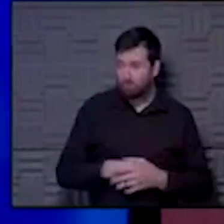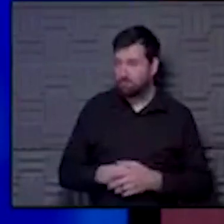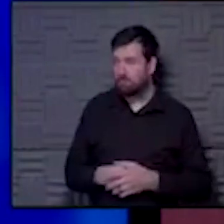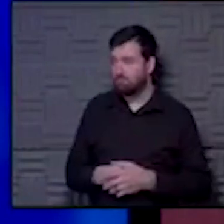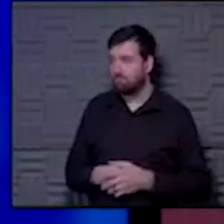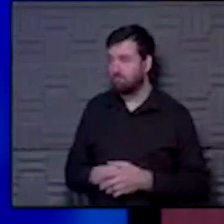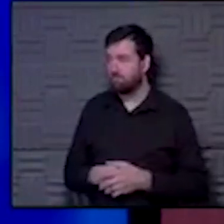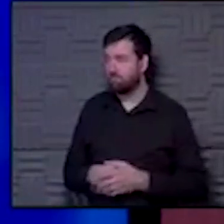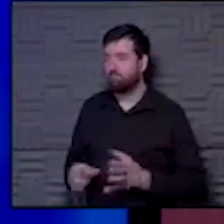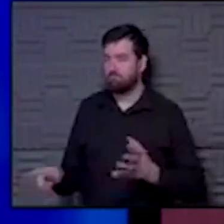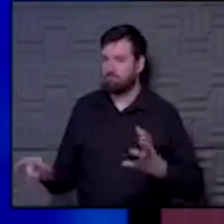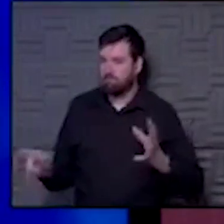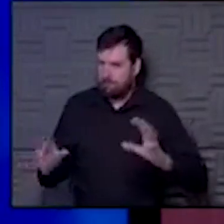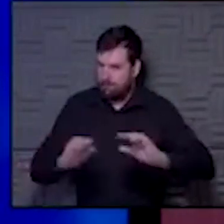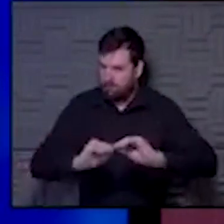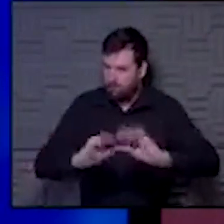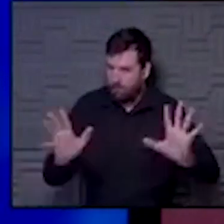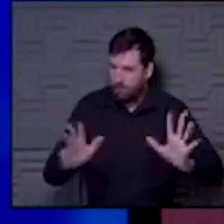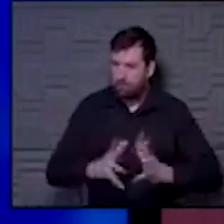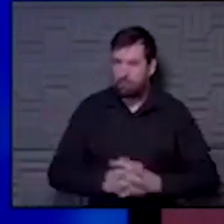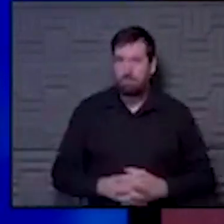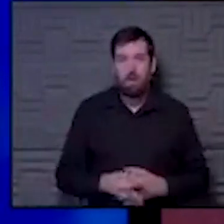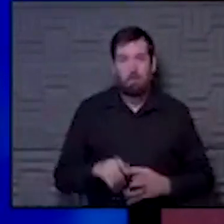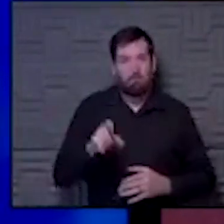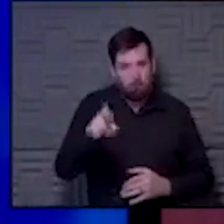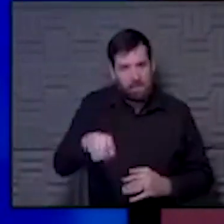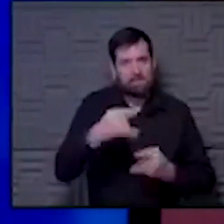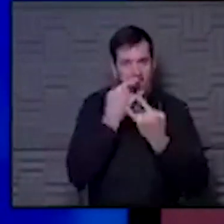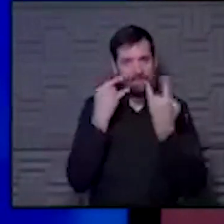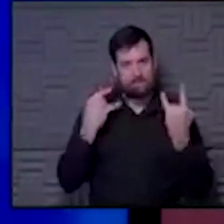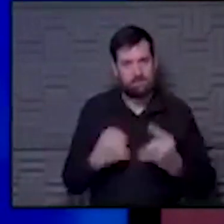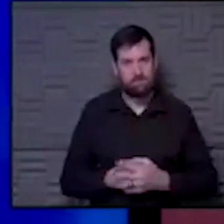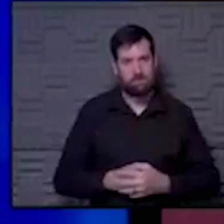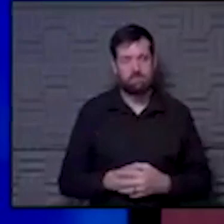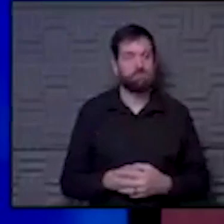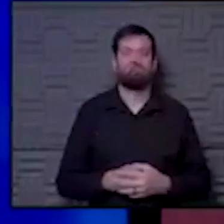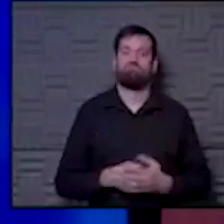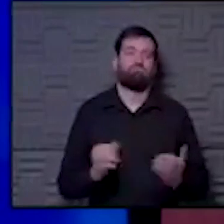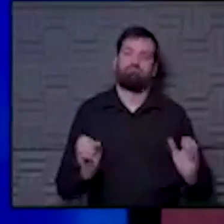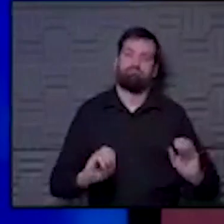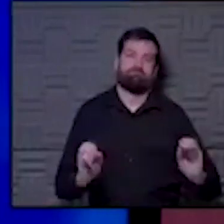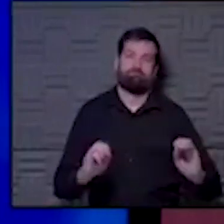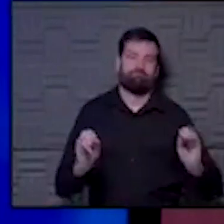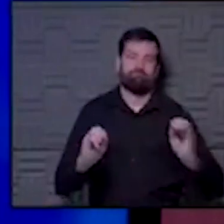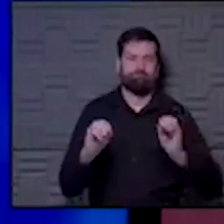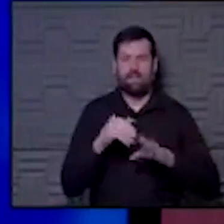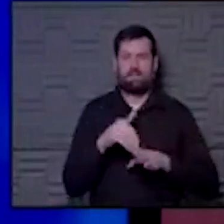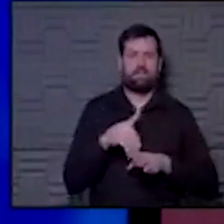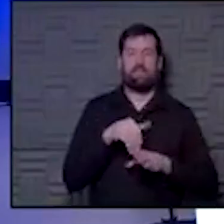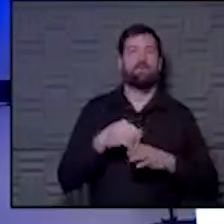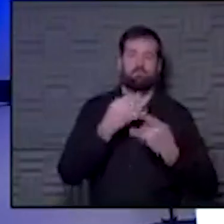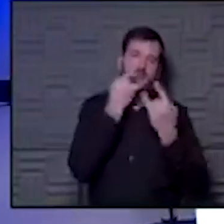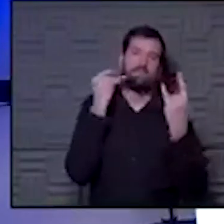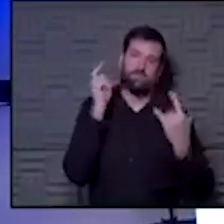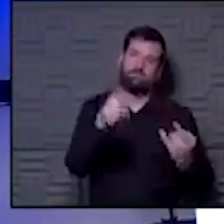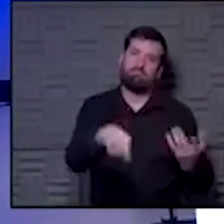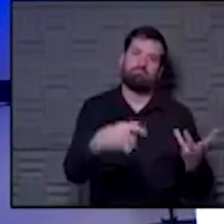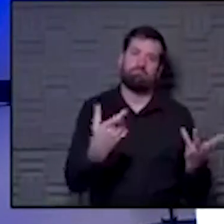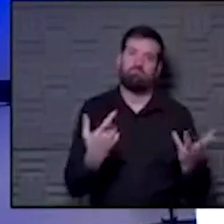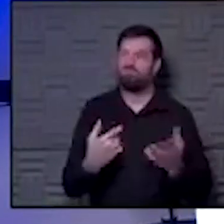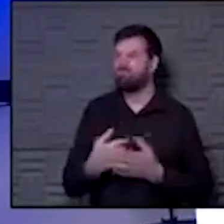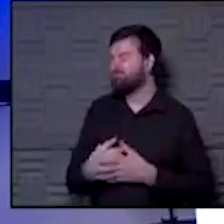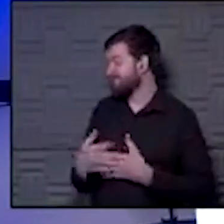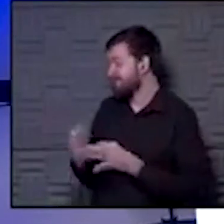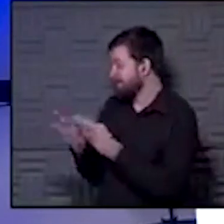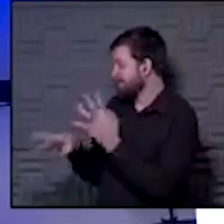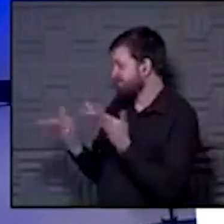Let's unconfuse them. You have to wear a mask. There is no question. You have to wear a mask, Hawkeye. Simply